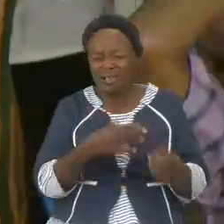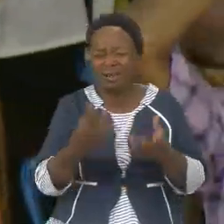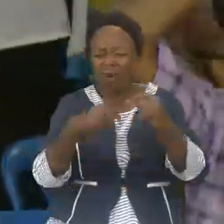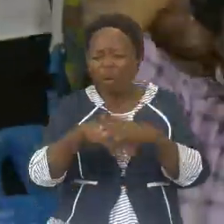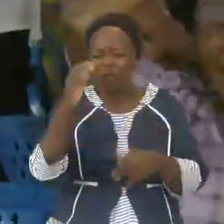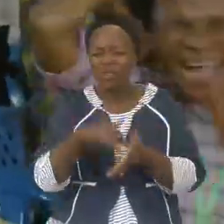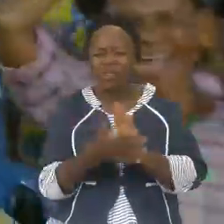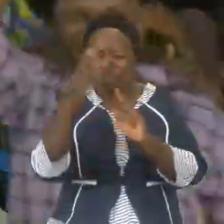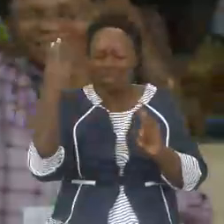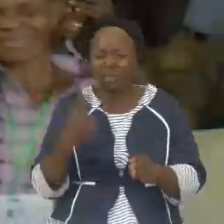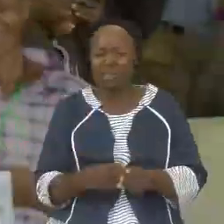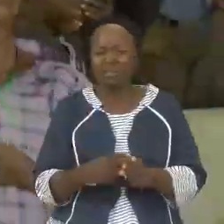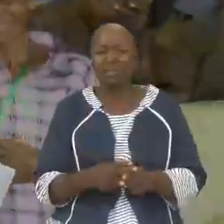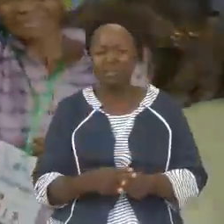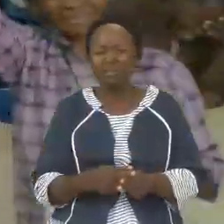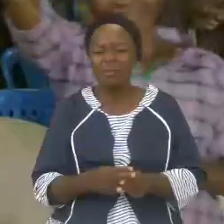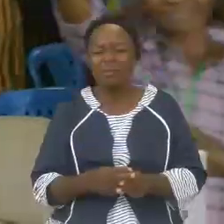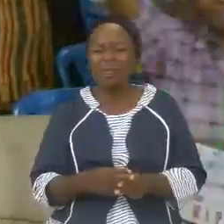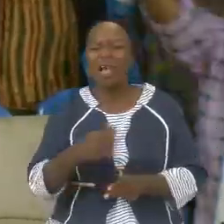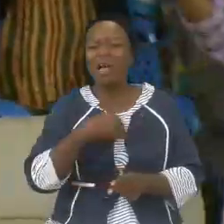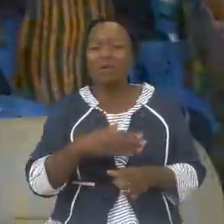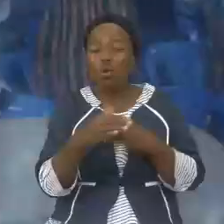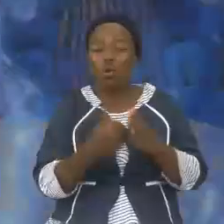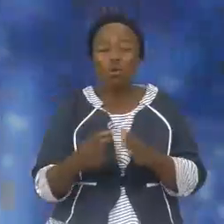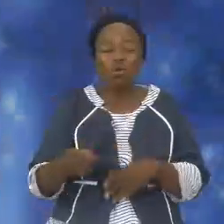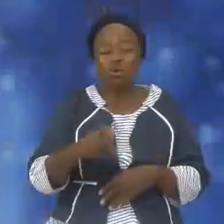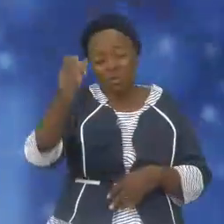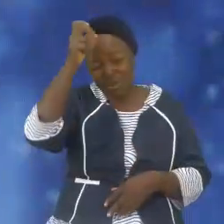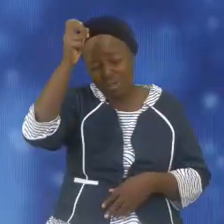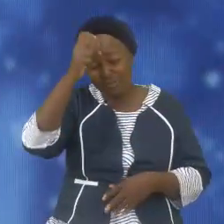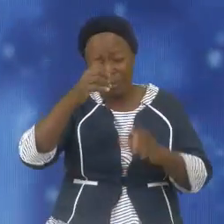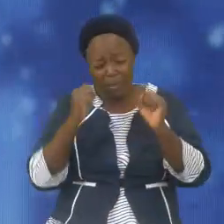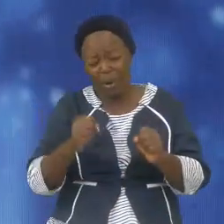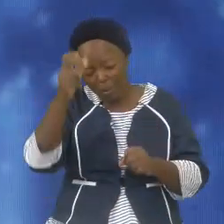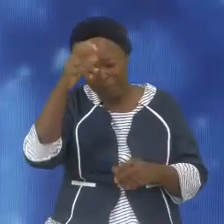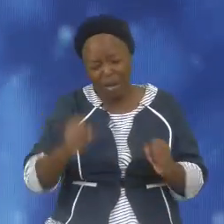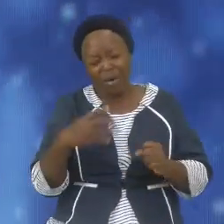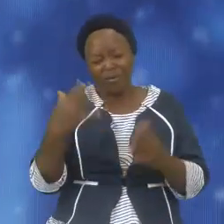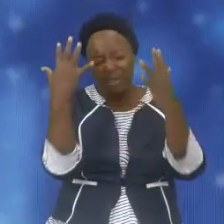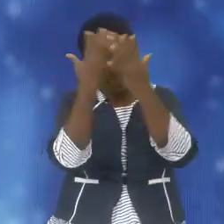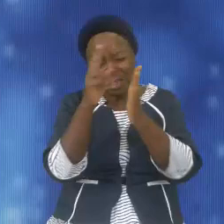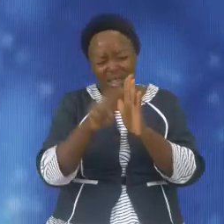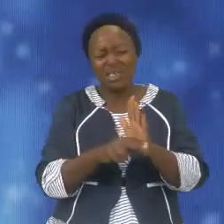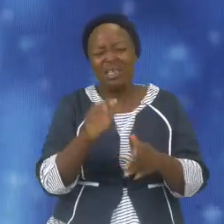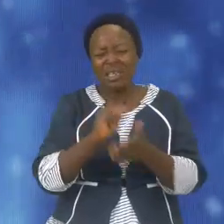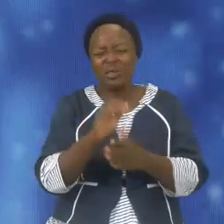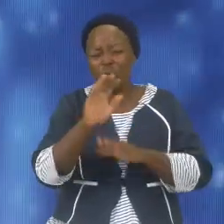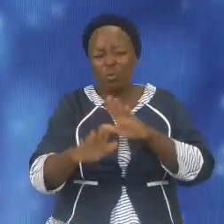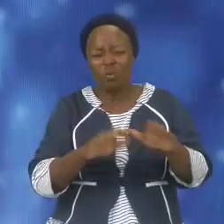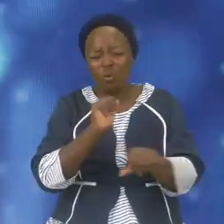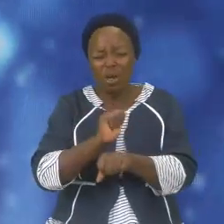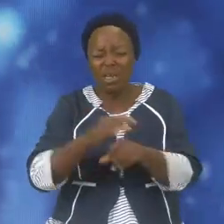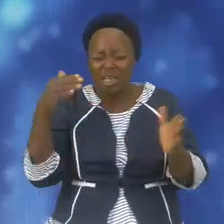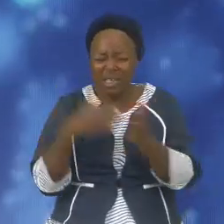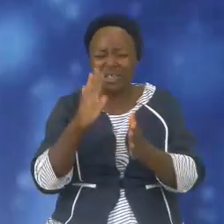name. And all those demonic powers, powers of darkness, militating against your life,